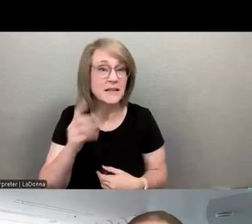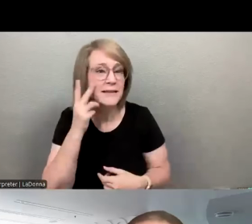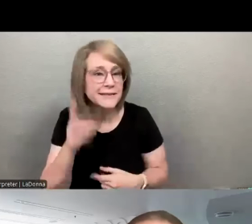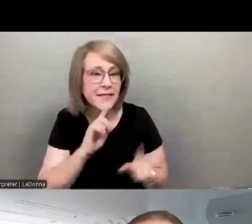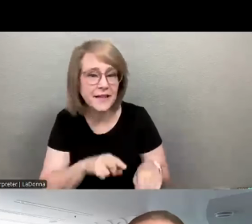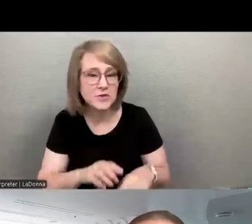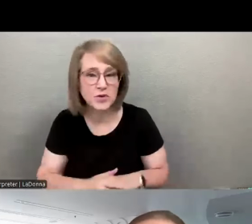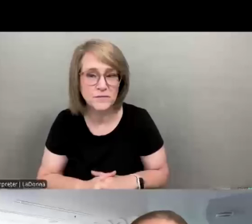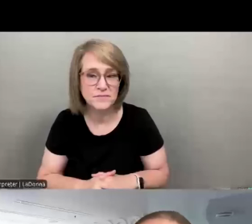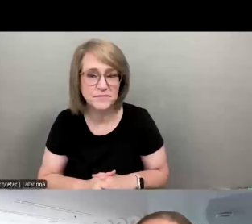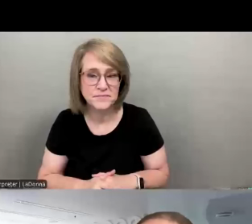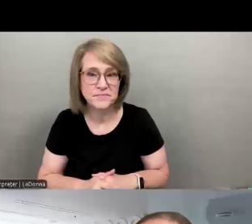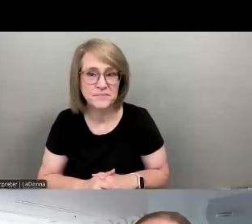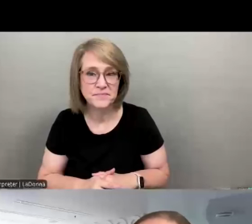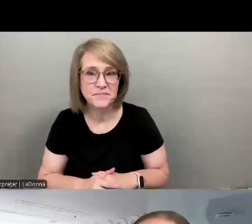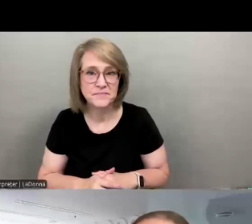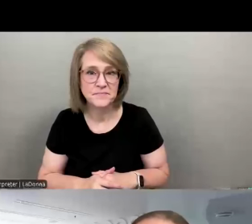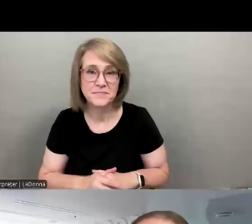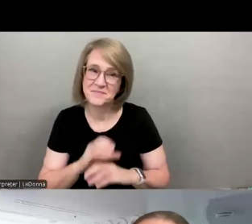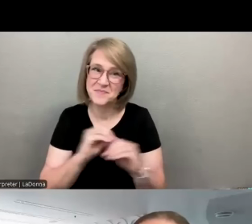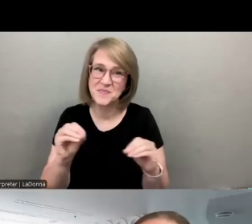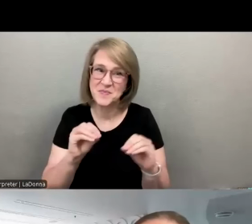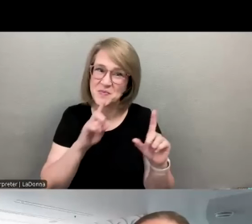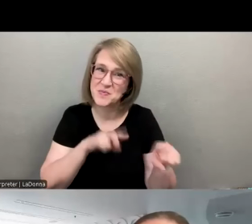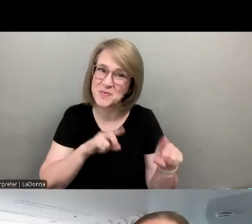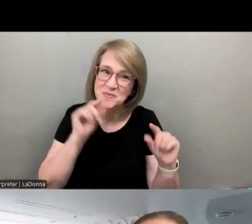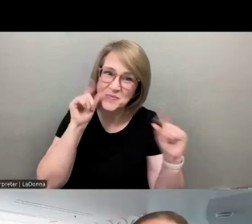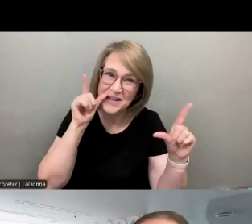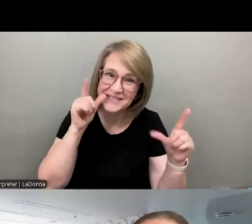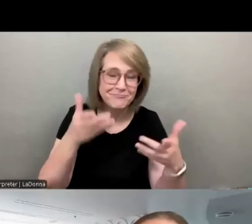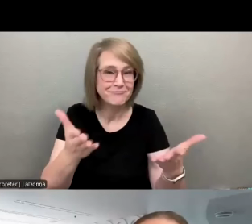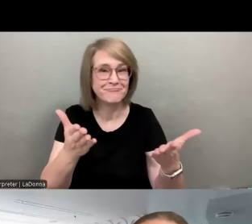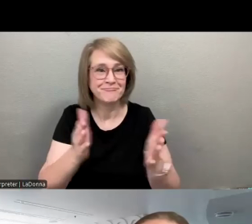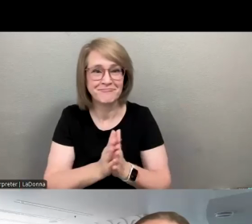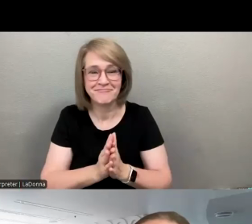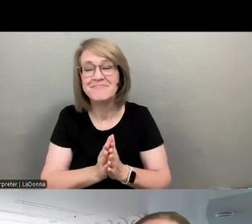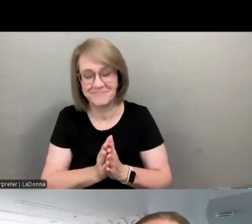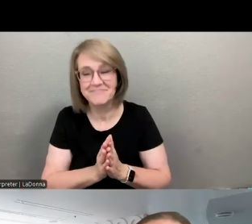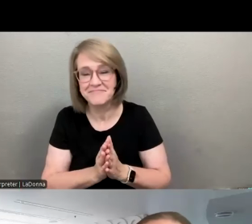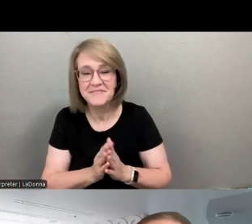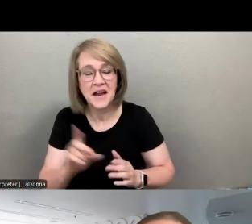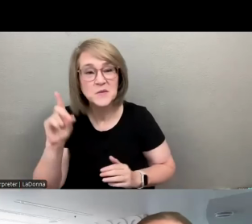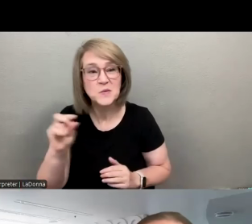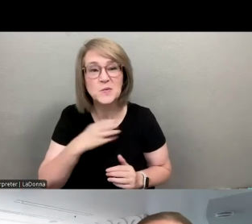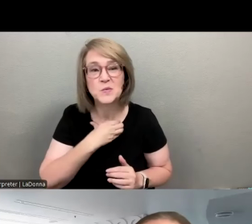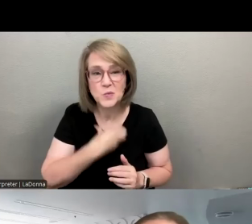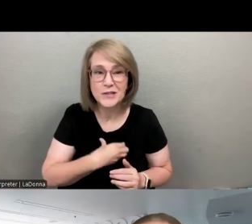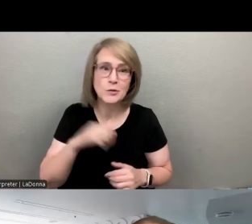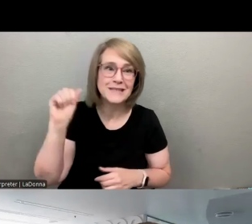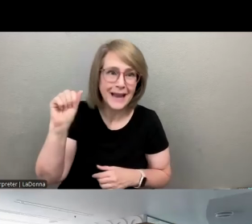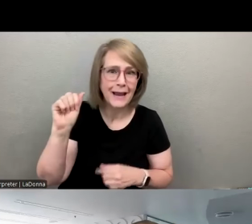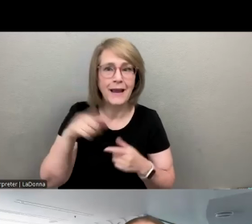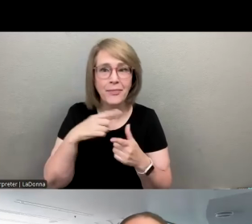is. Oh, no surprise. There it is. I do actually wish it was A. So